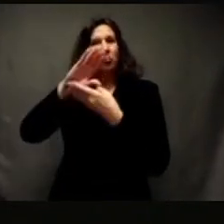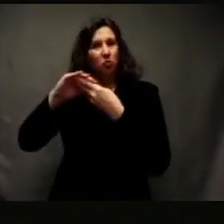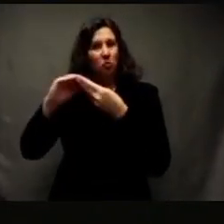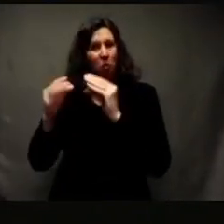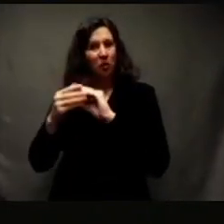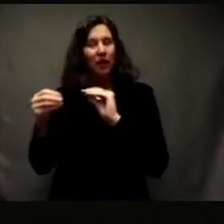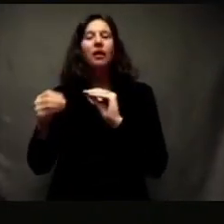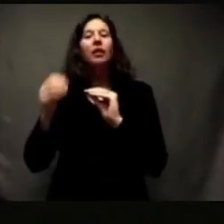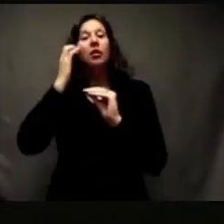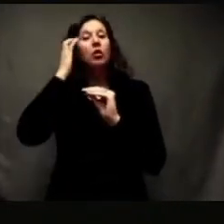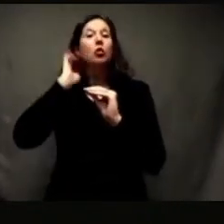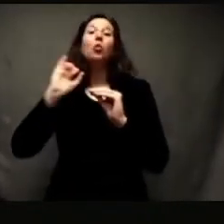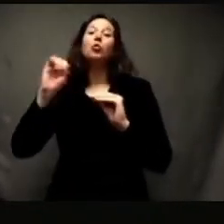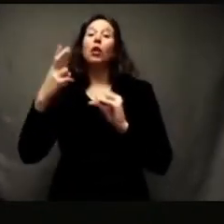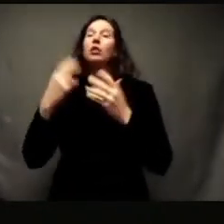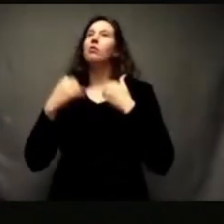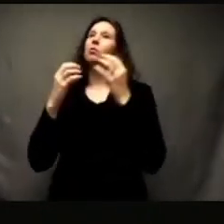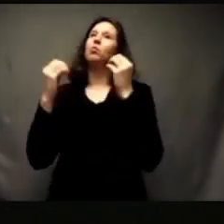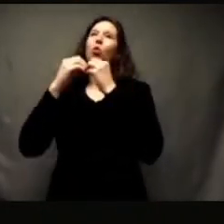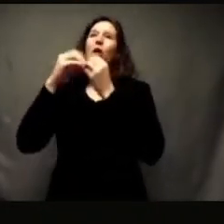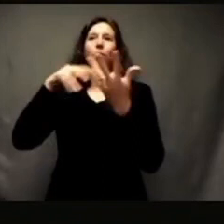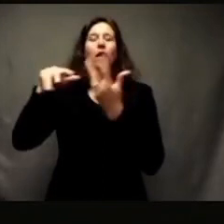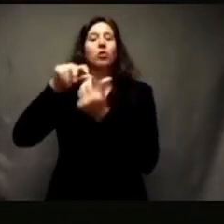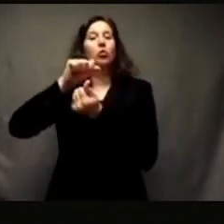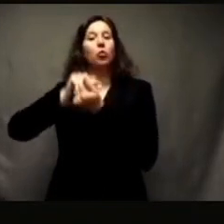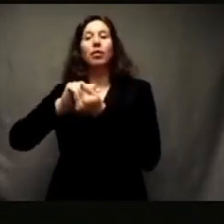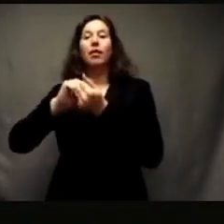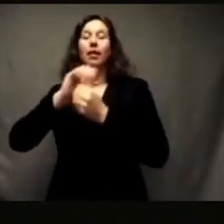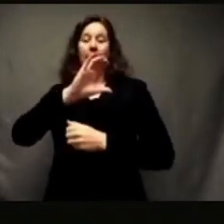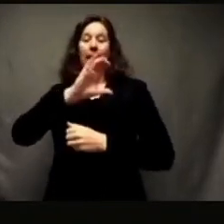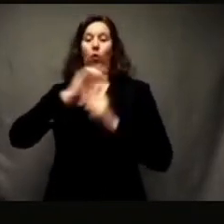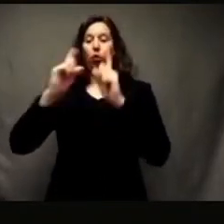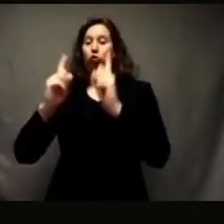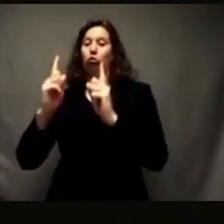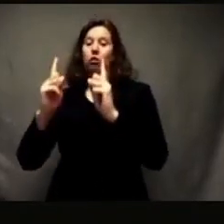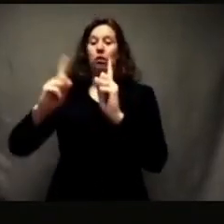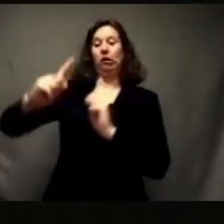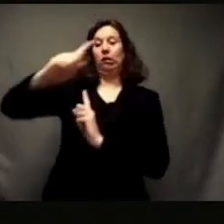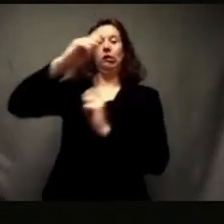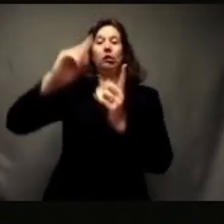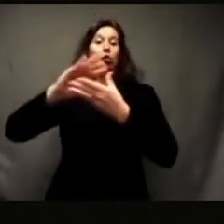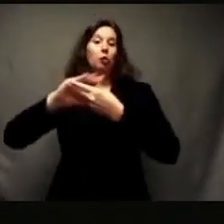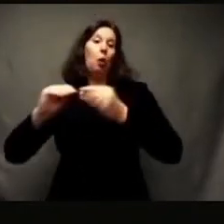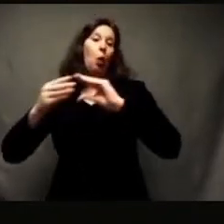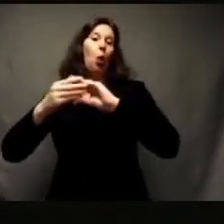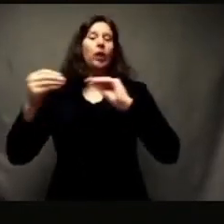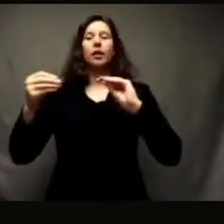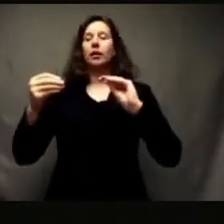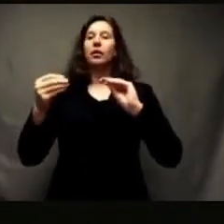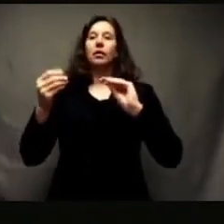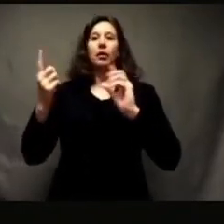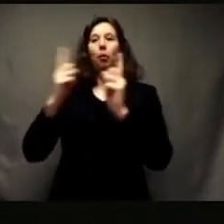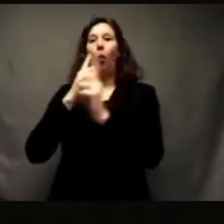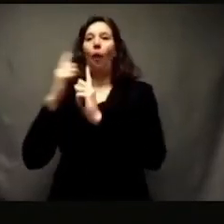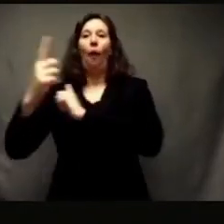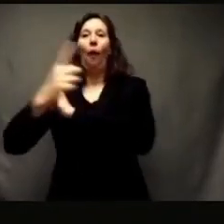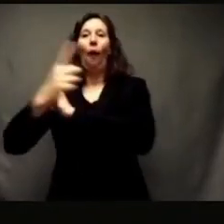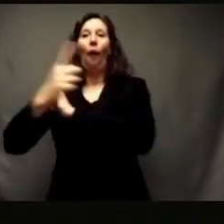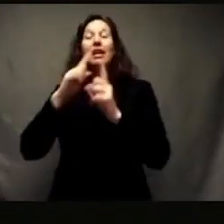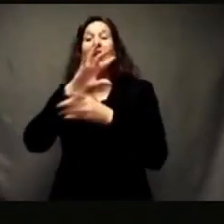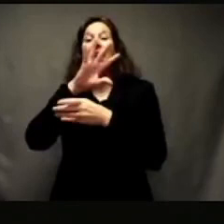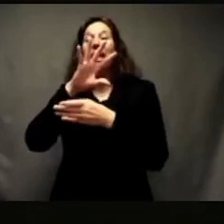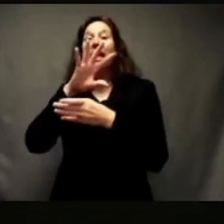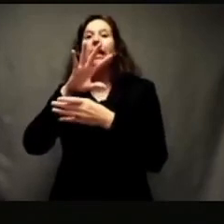interaction opportunities with characters, between characters, things like that. So kind of adding in an interactive element